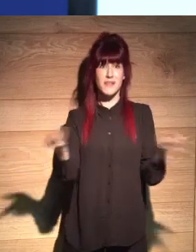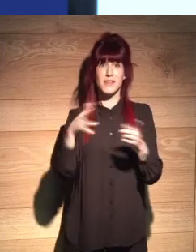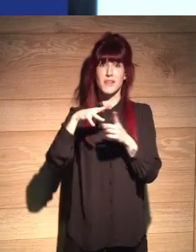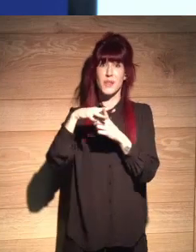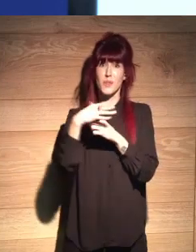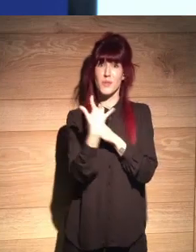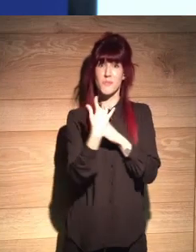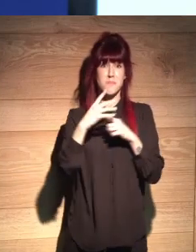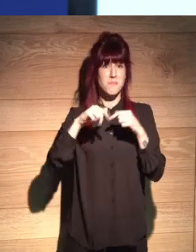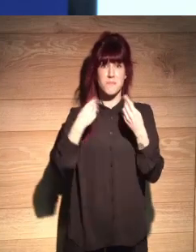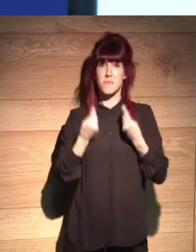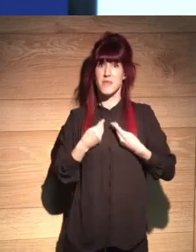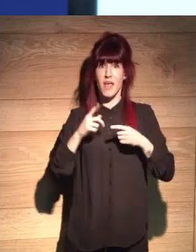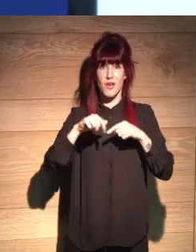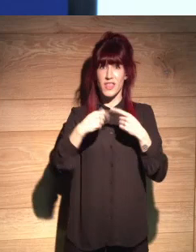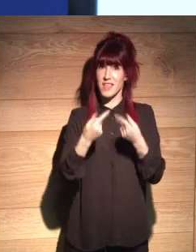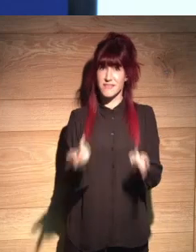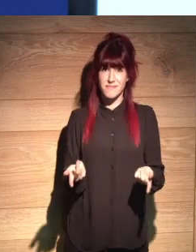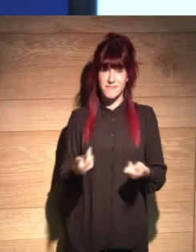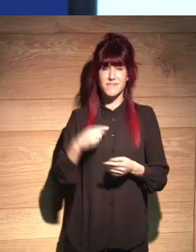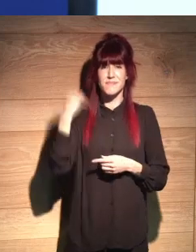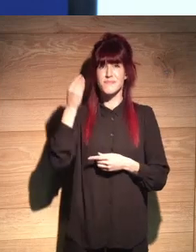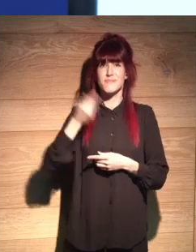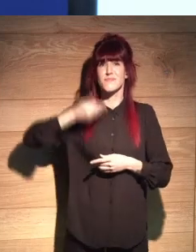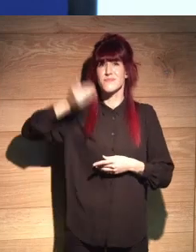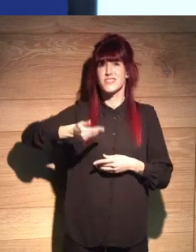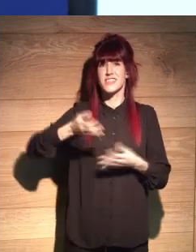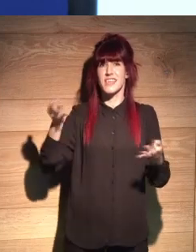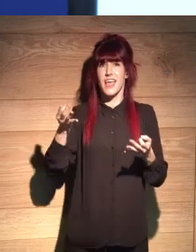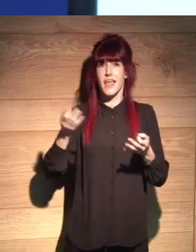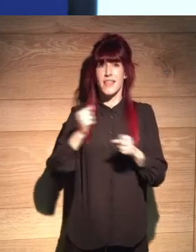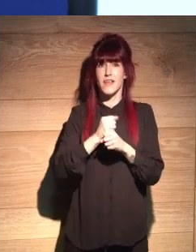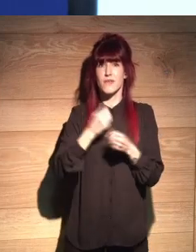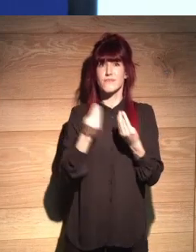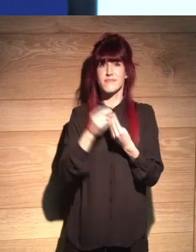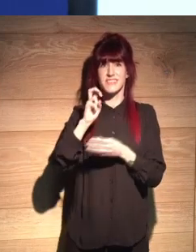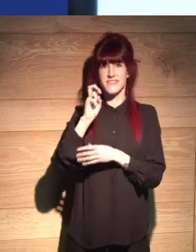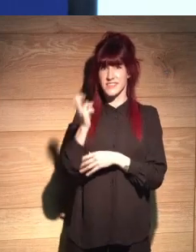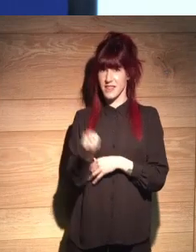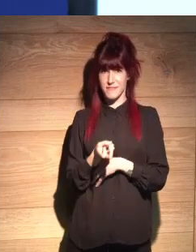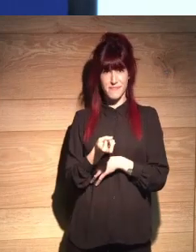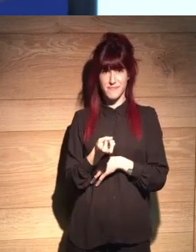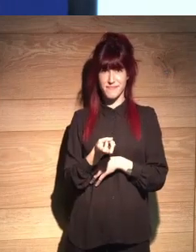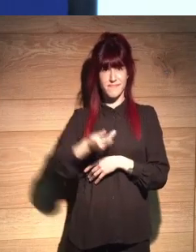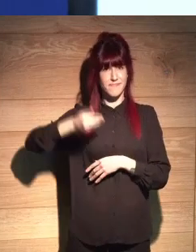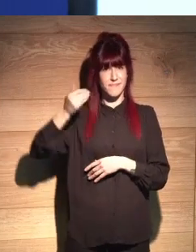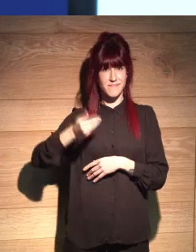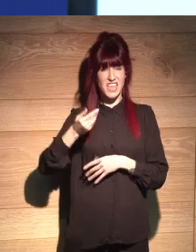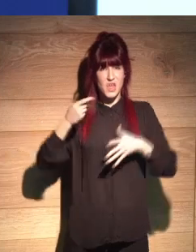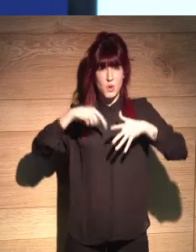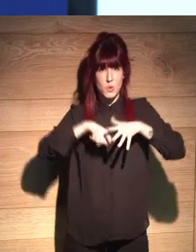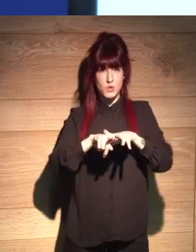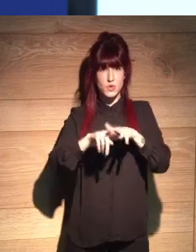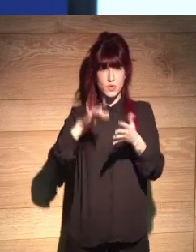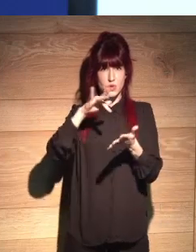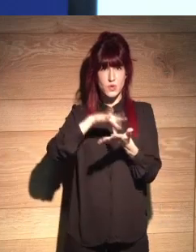And I think it's increasingly important that we work with diversity and inclusion when we work with innovation,